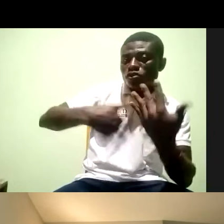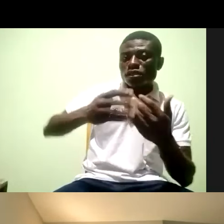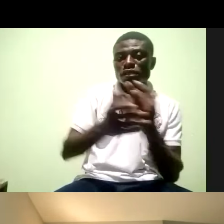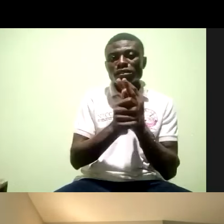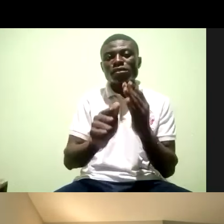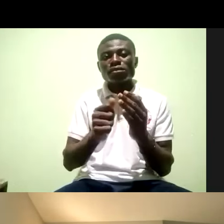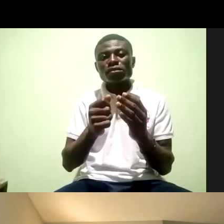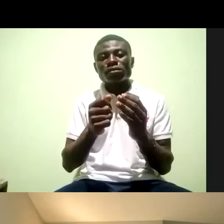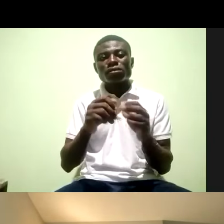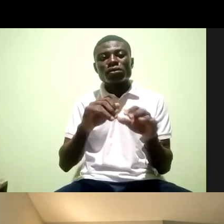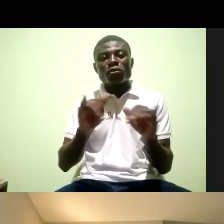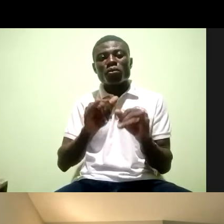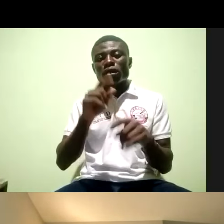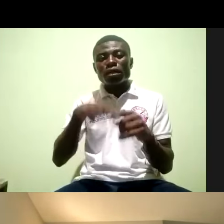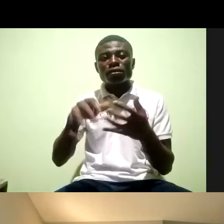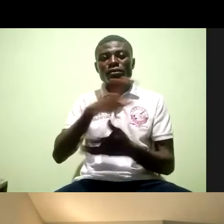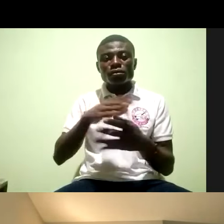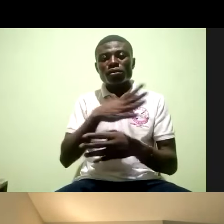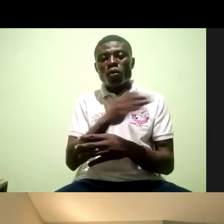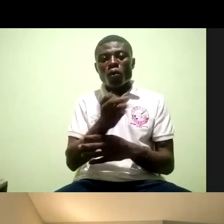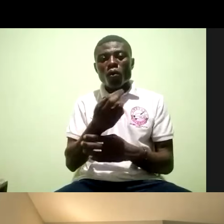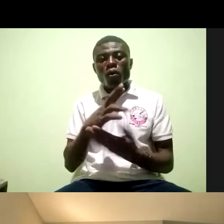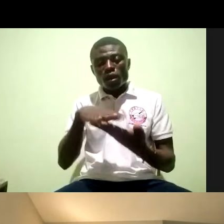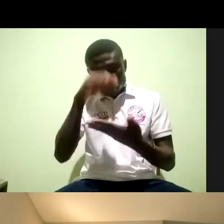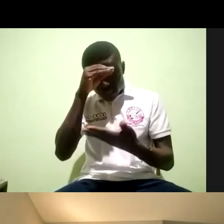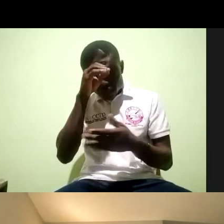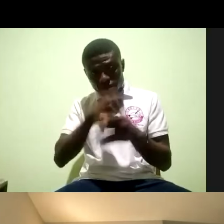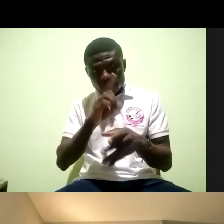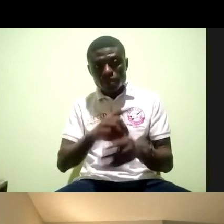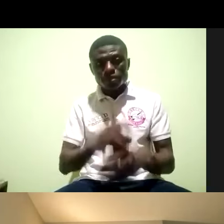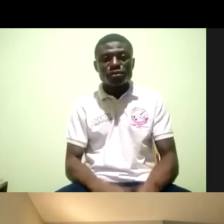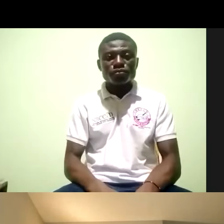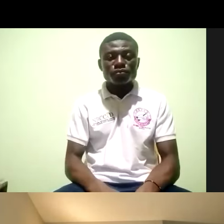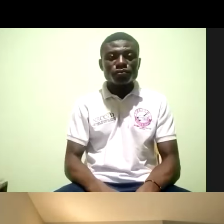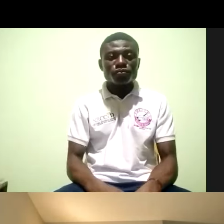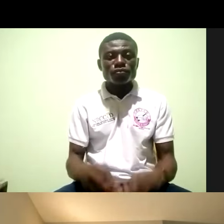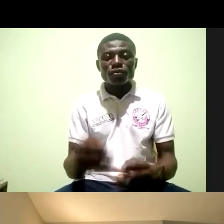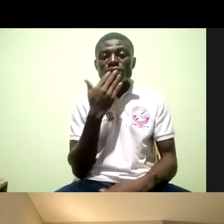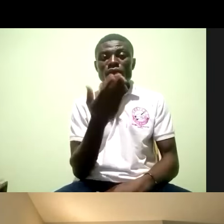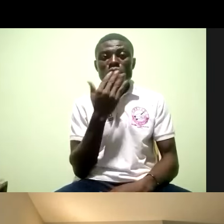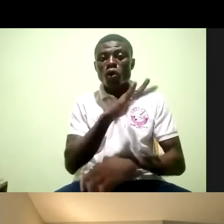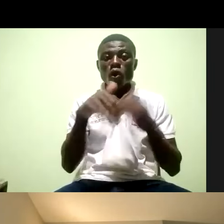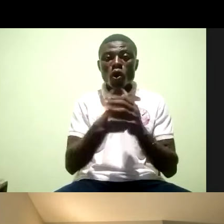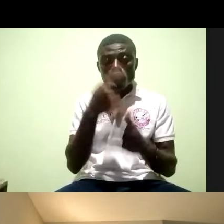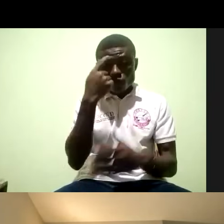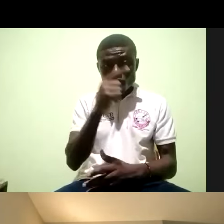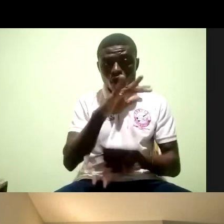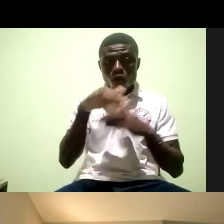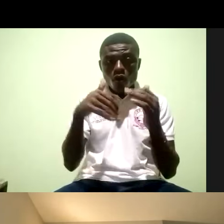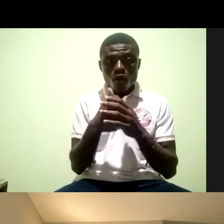autism spectrum disorder and all the learning disabilities. So thank you so much for this